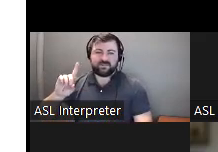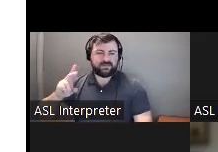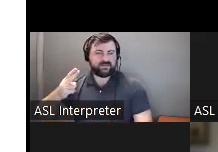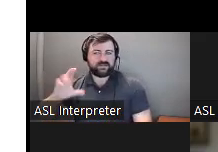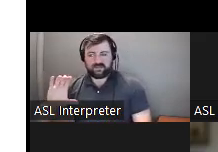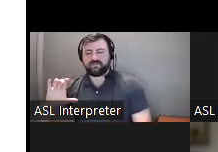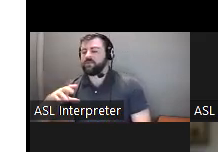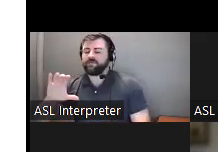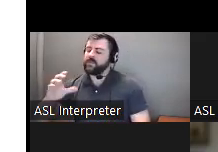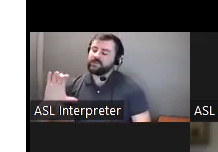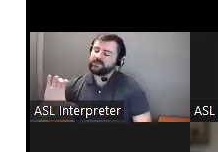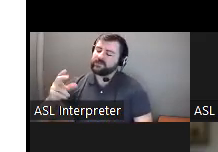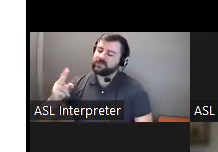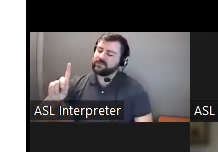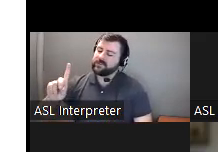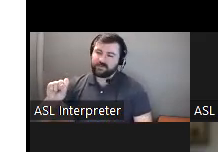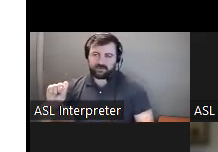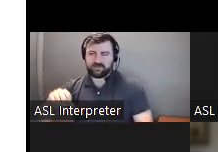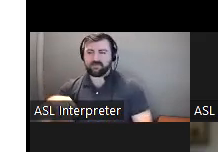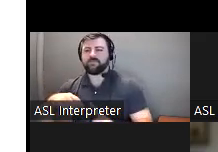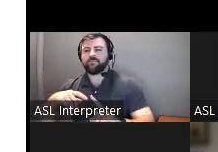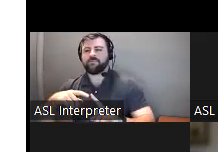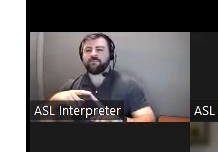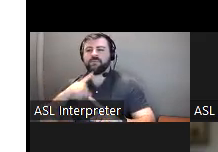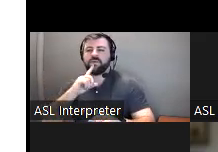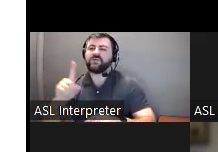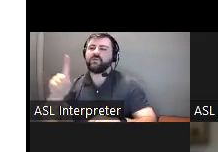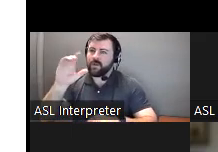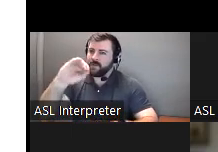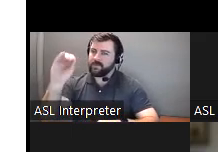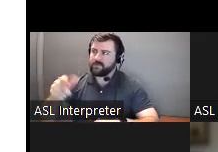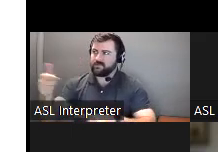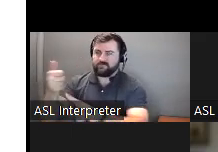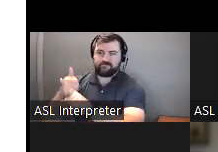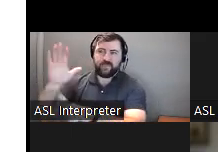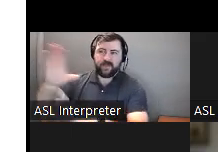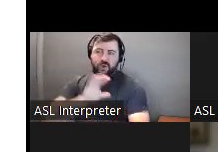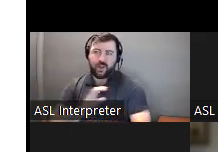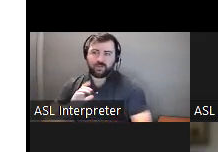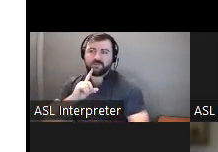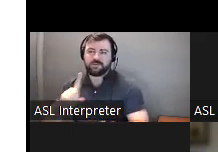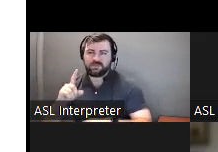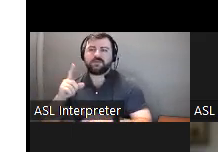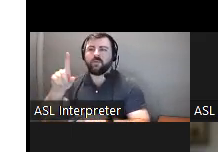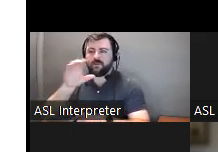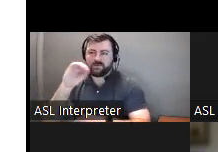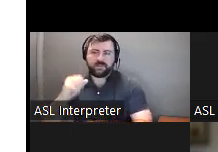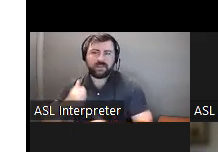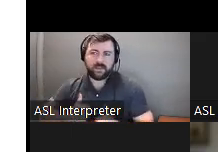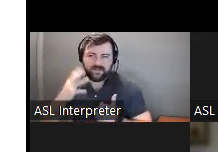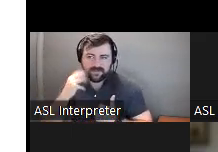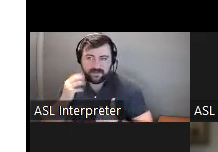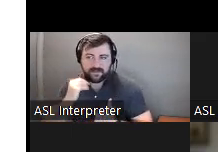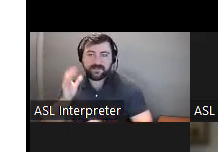amazing family voice council that is 100% lived experience. And so with listening to all of you and taking